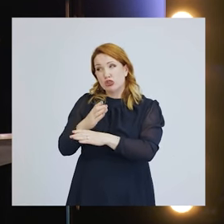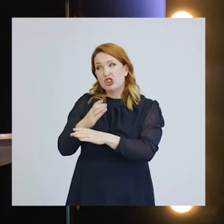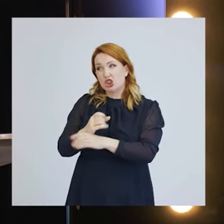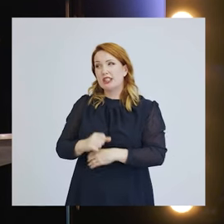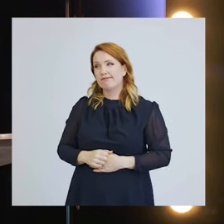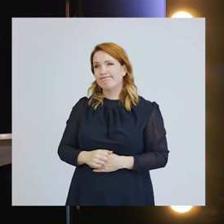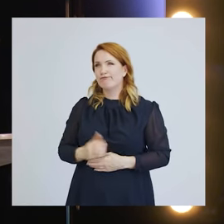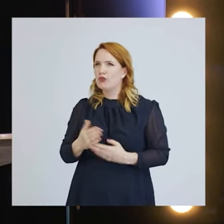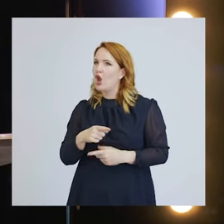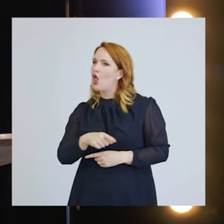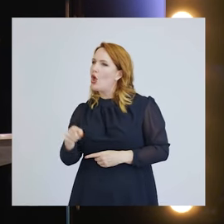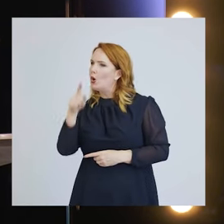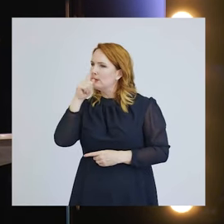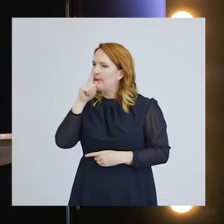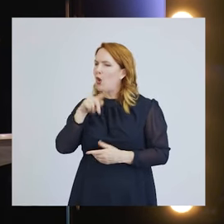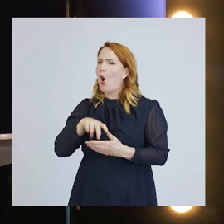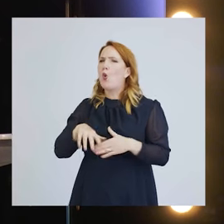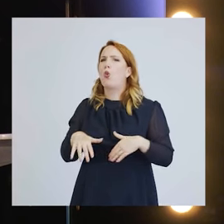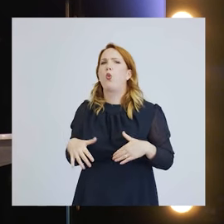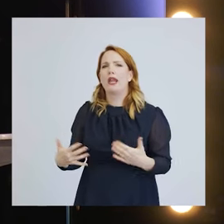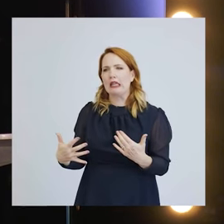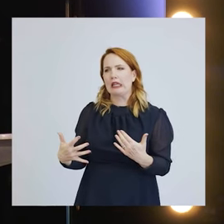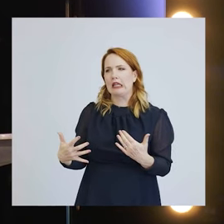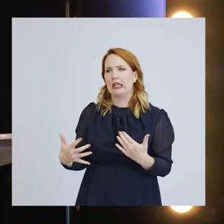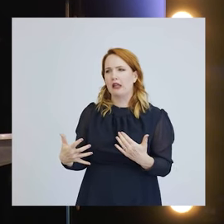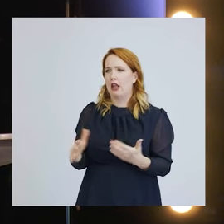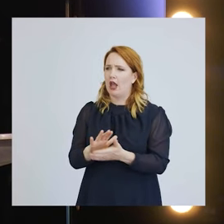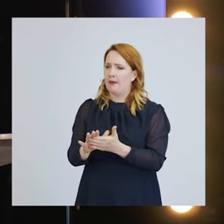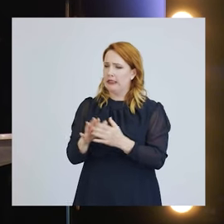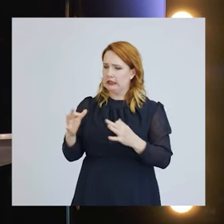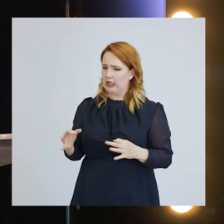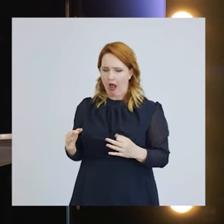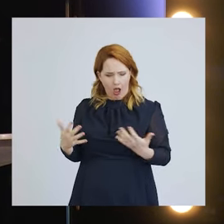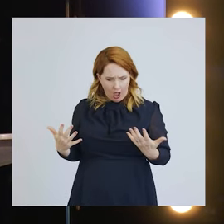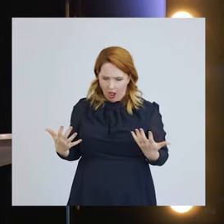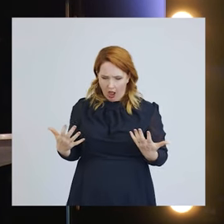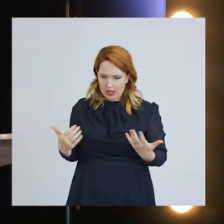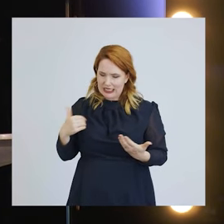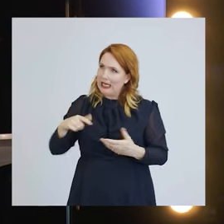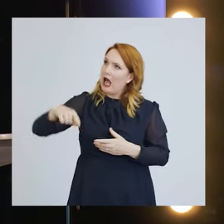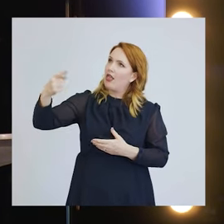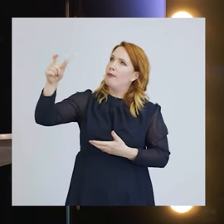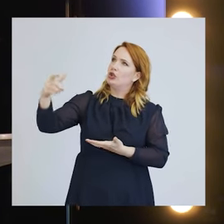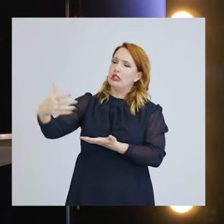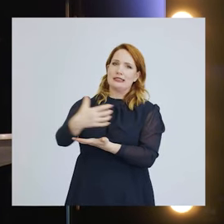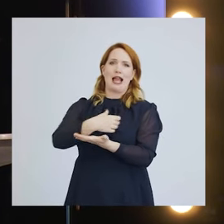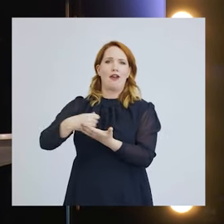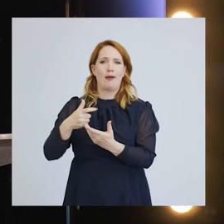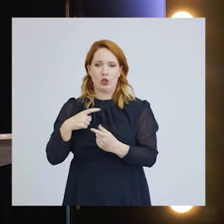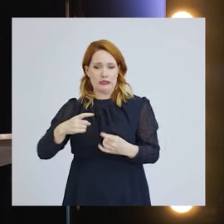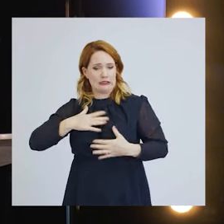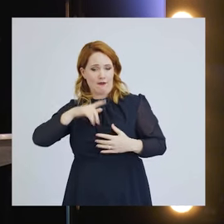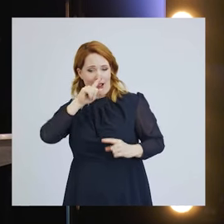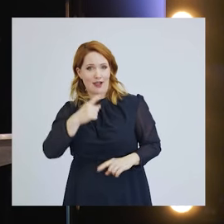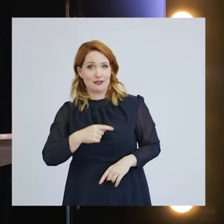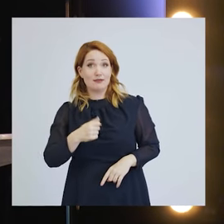you? And he said, do you know, I think Christians are just people that are so weak that they decide that they